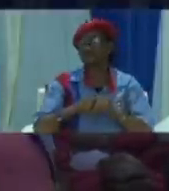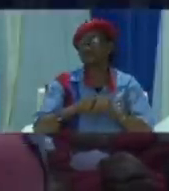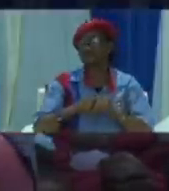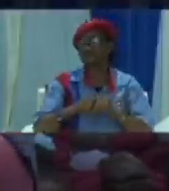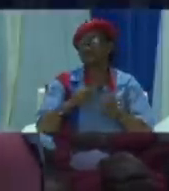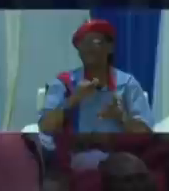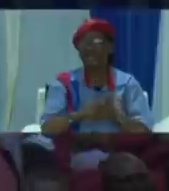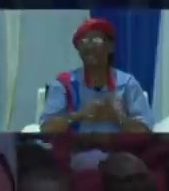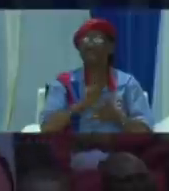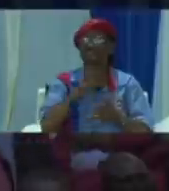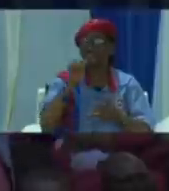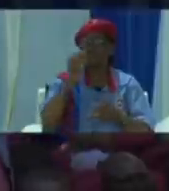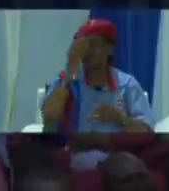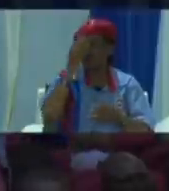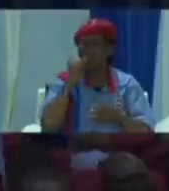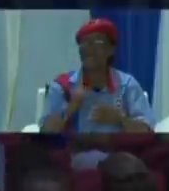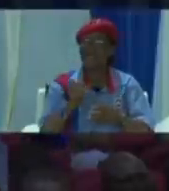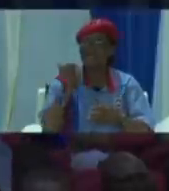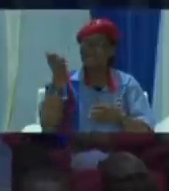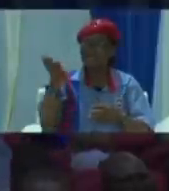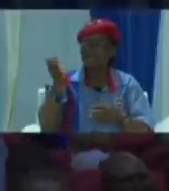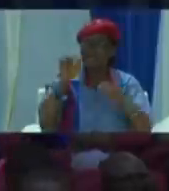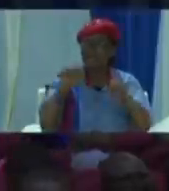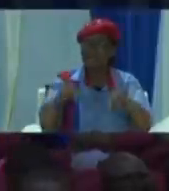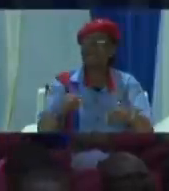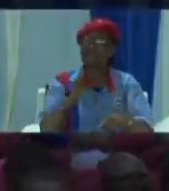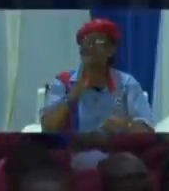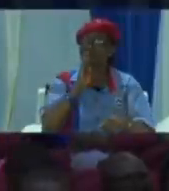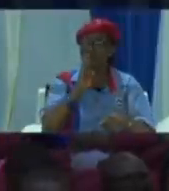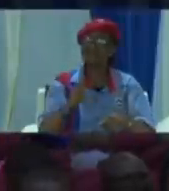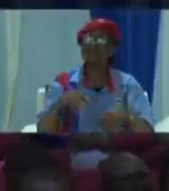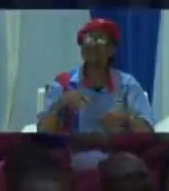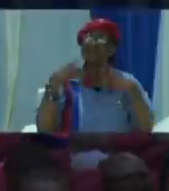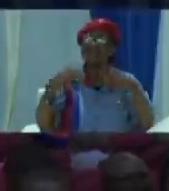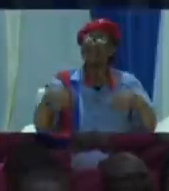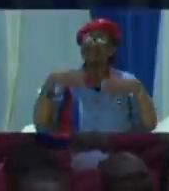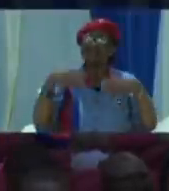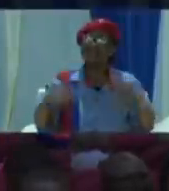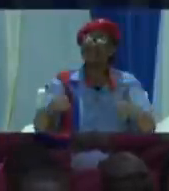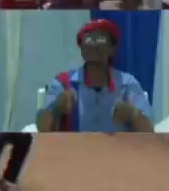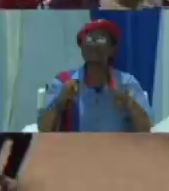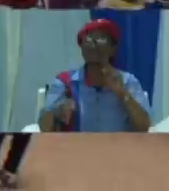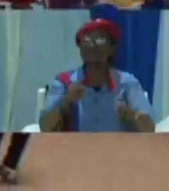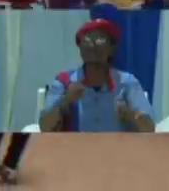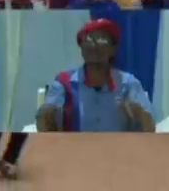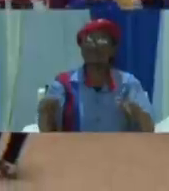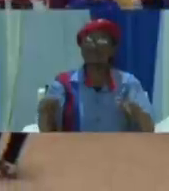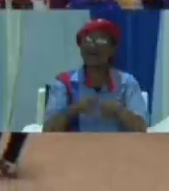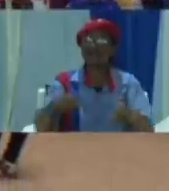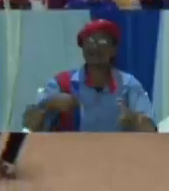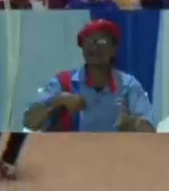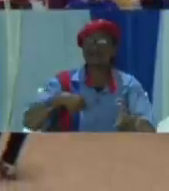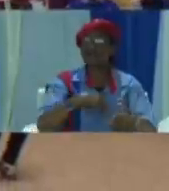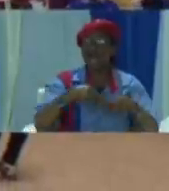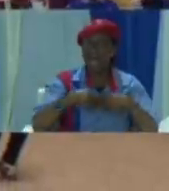That's why there could be a multitude like we have tonight. And it